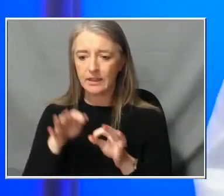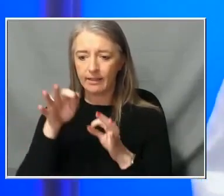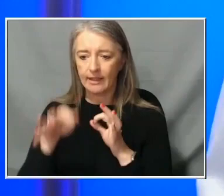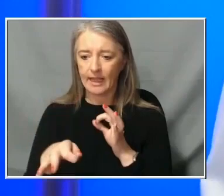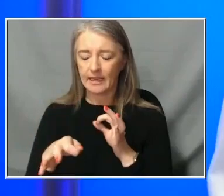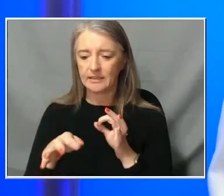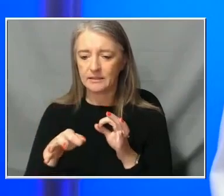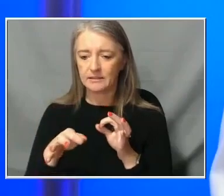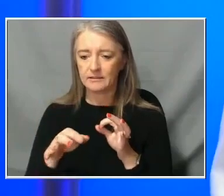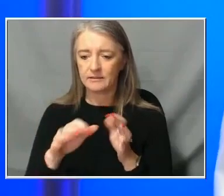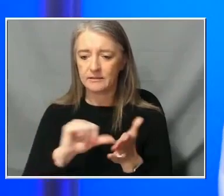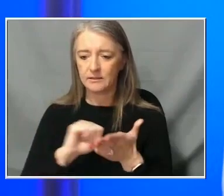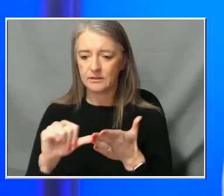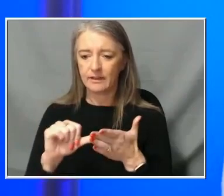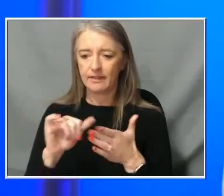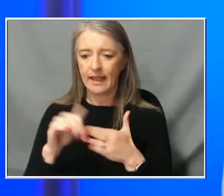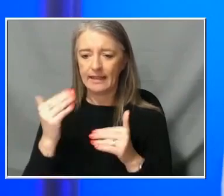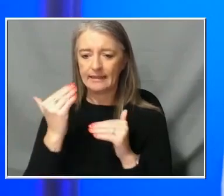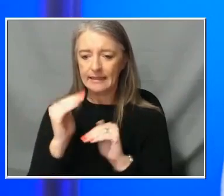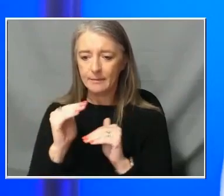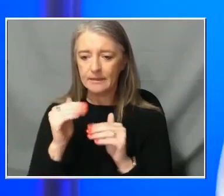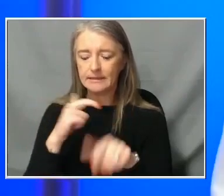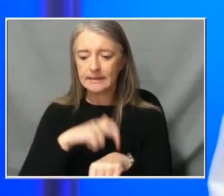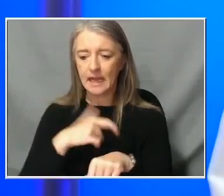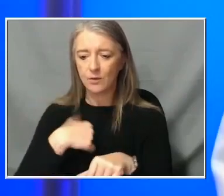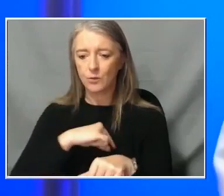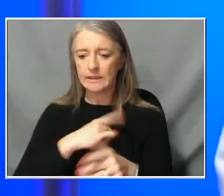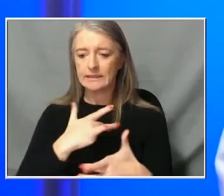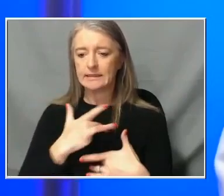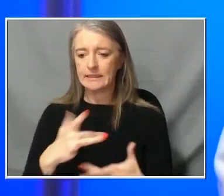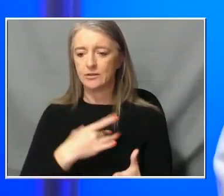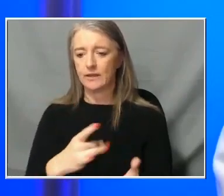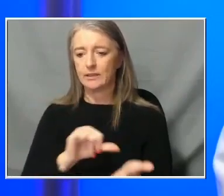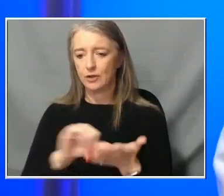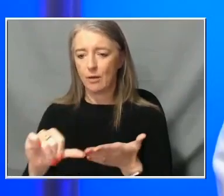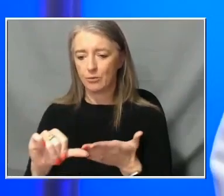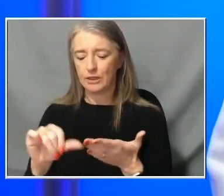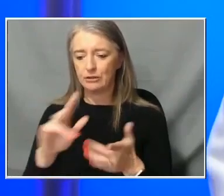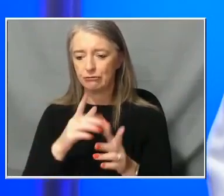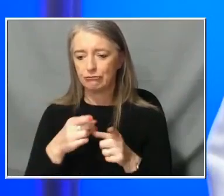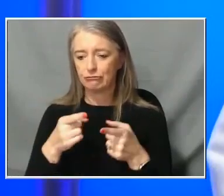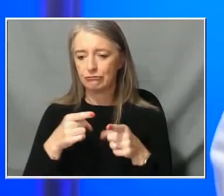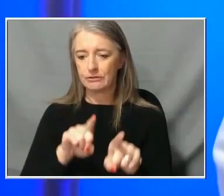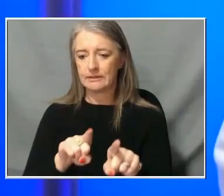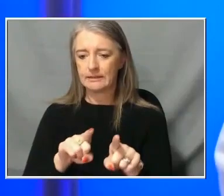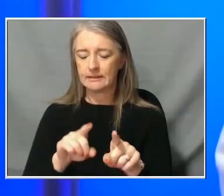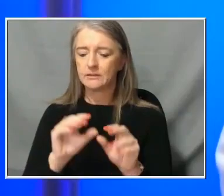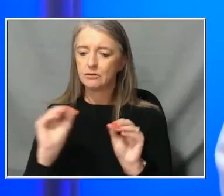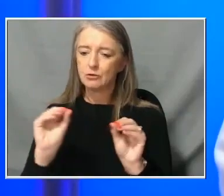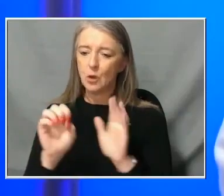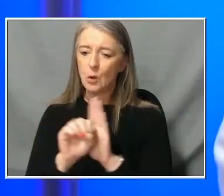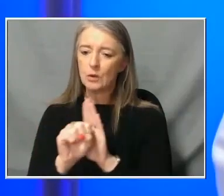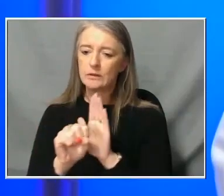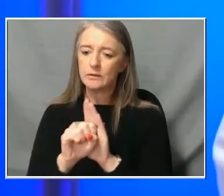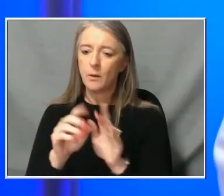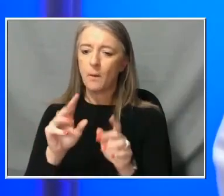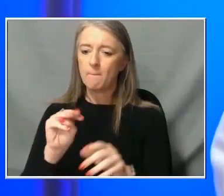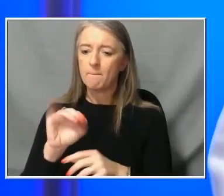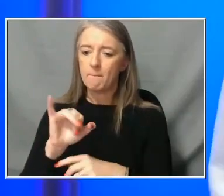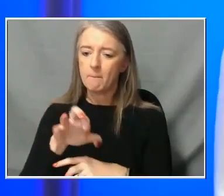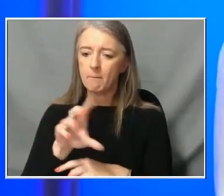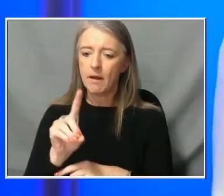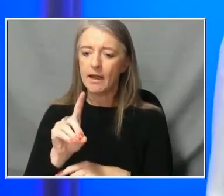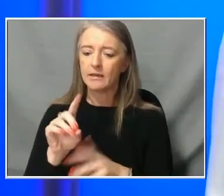push outside that window that we like to operate in. If a patient has mostly asymptomatic or mild symptoms, then hopefully